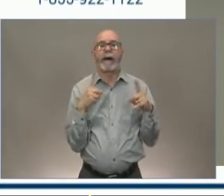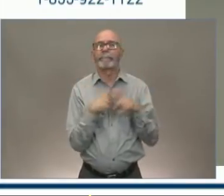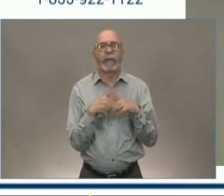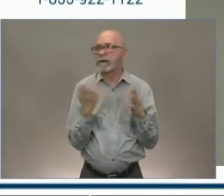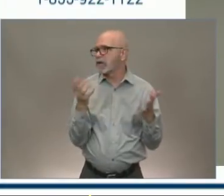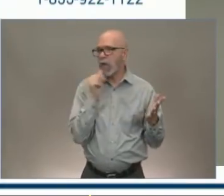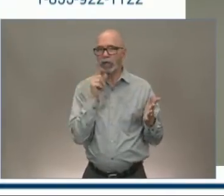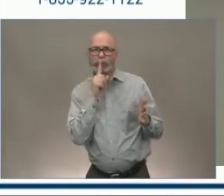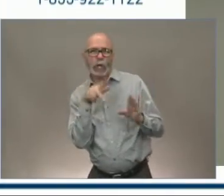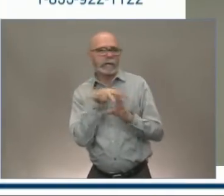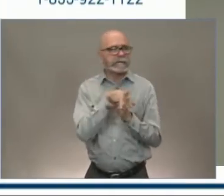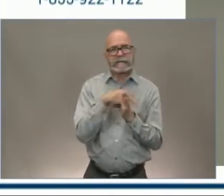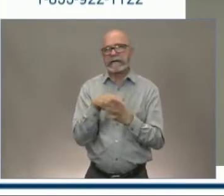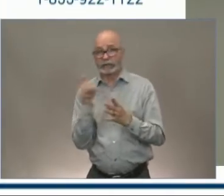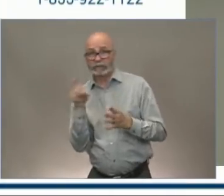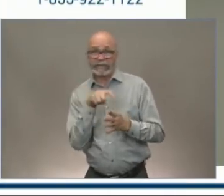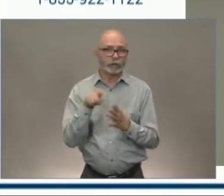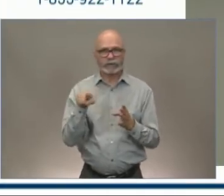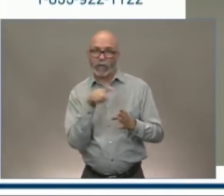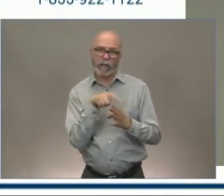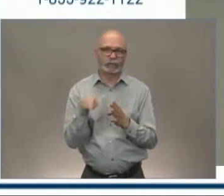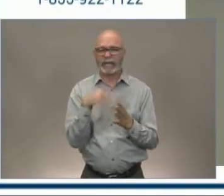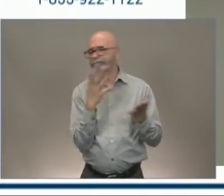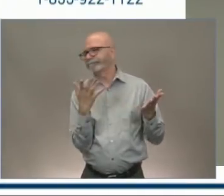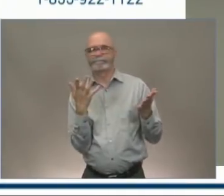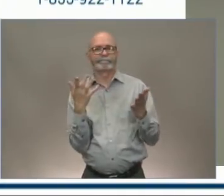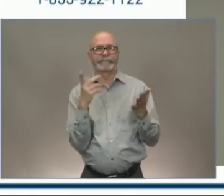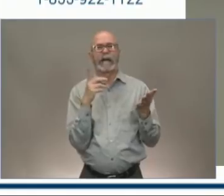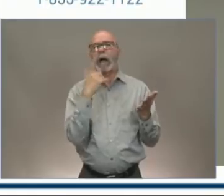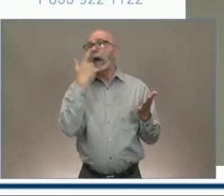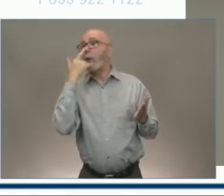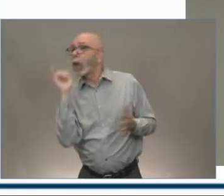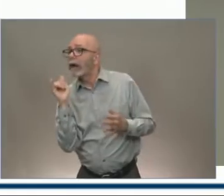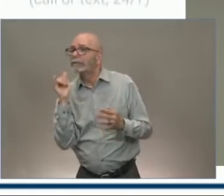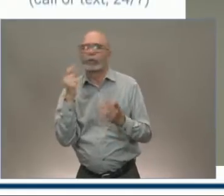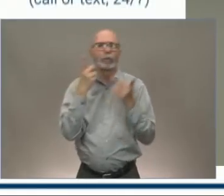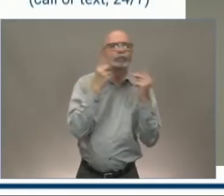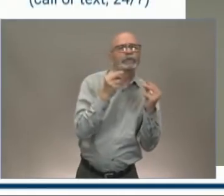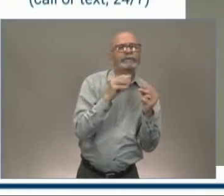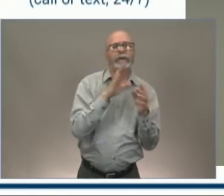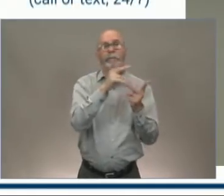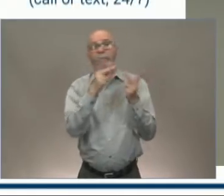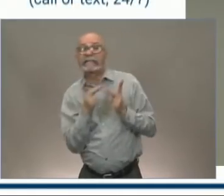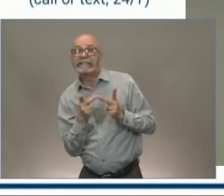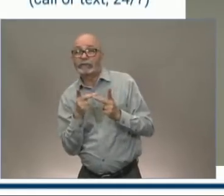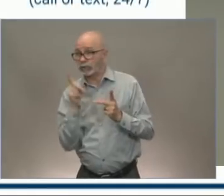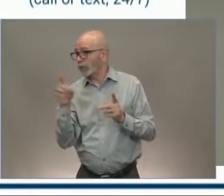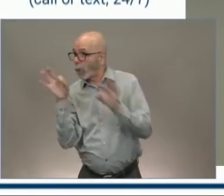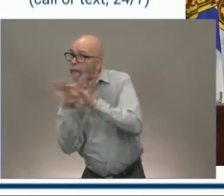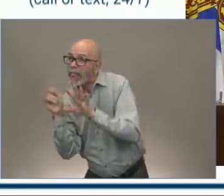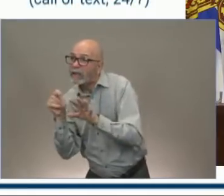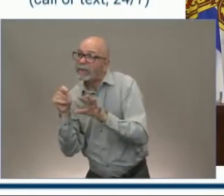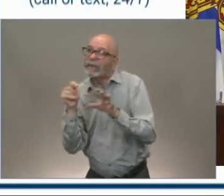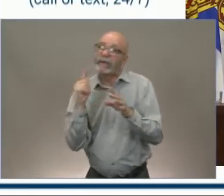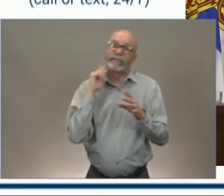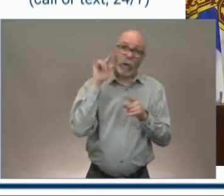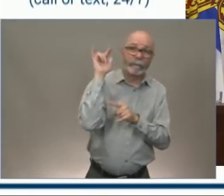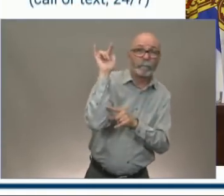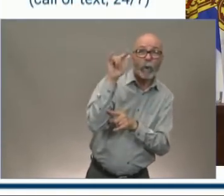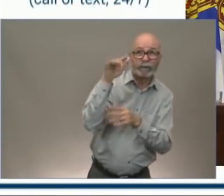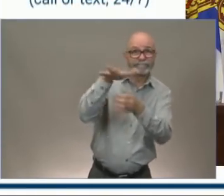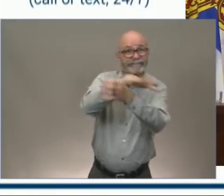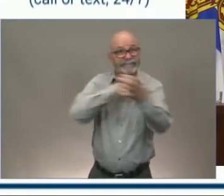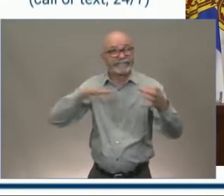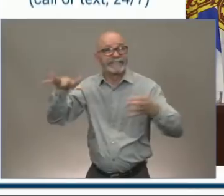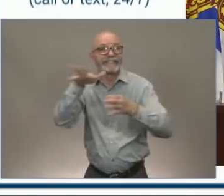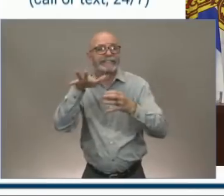through the details of what it could look like and what exactly would be the value add of testing at the airport. Next question will go to Elizabeth Chu